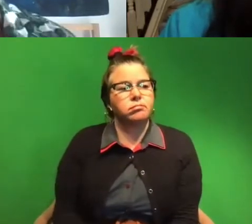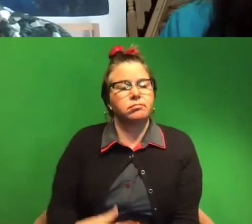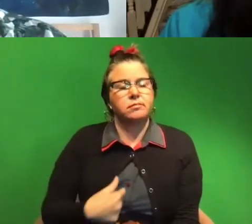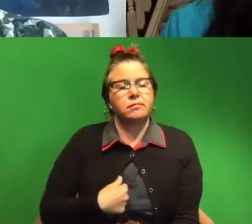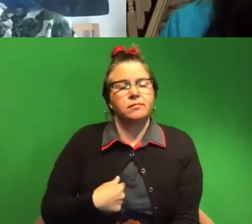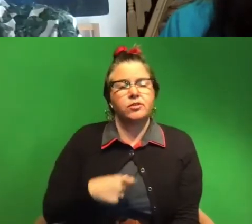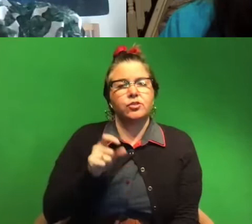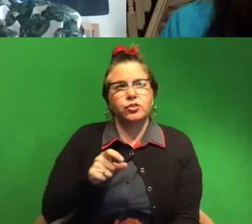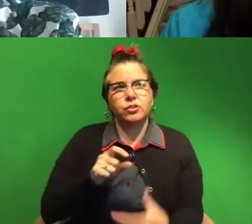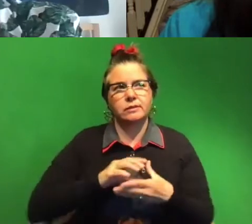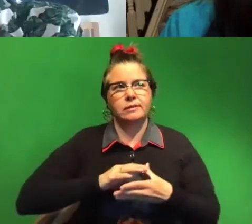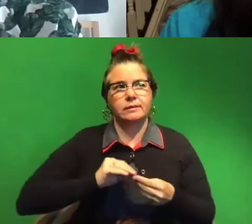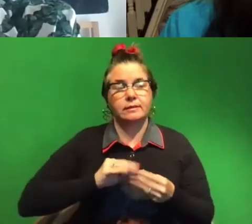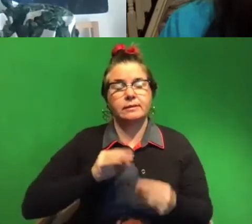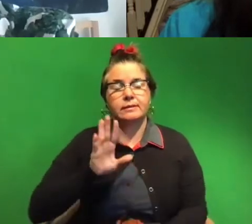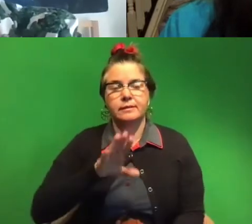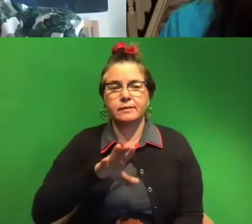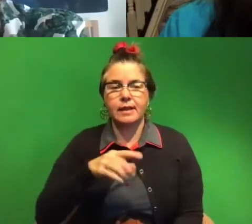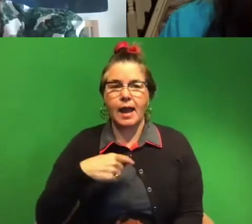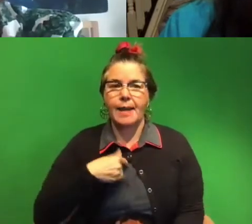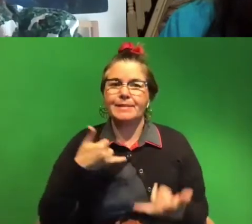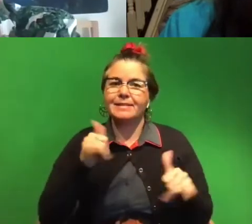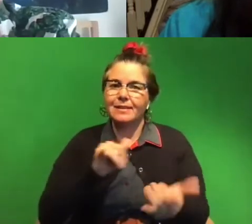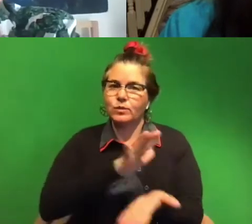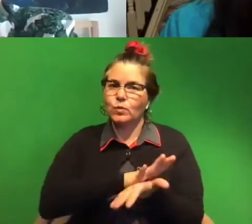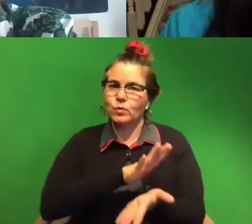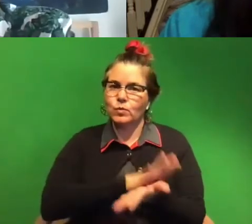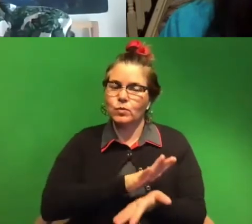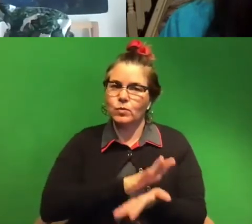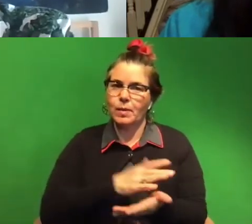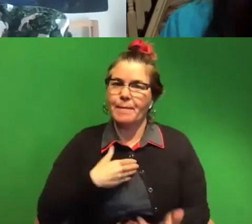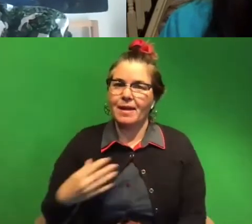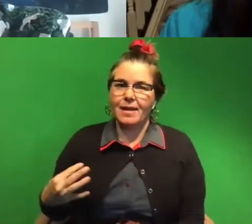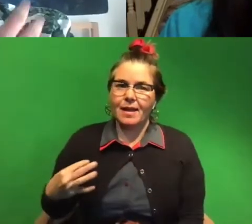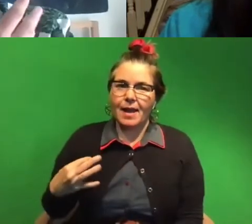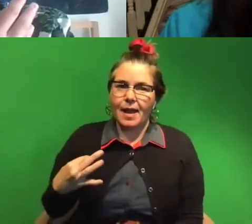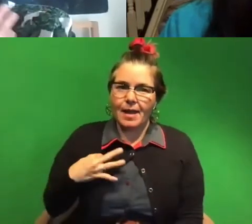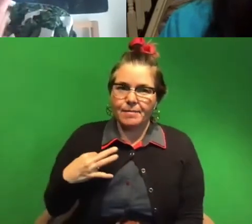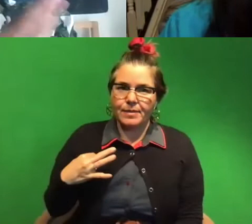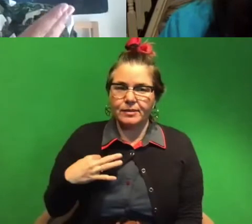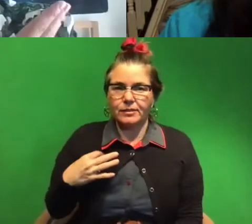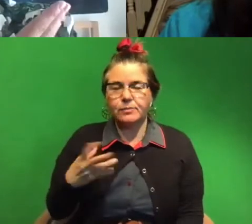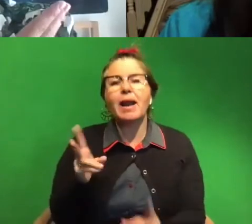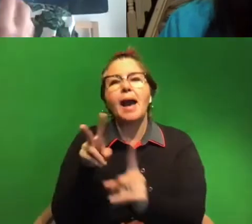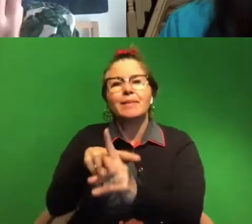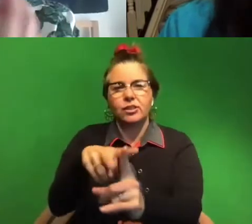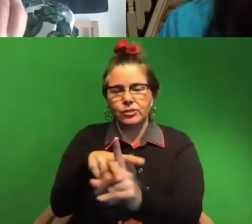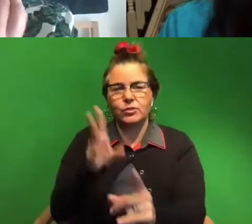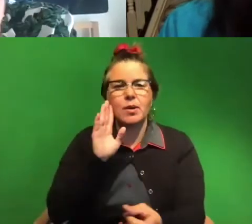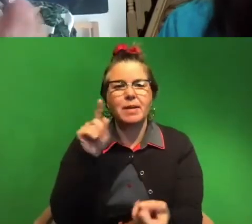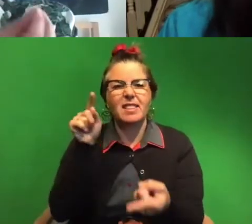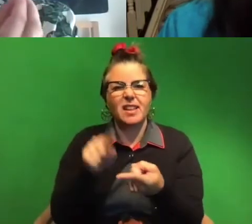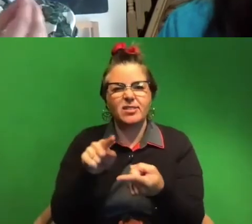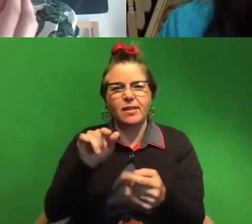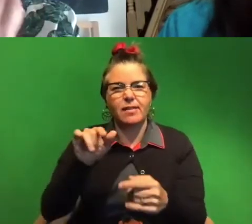say that since I am still in school, my applications are going to be lesser than an